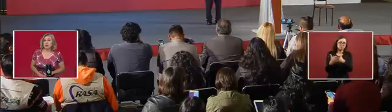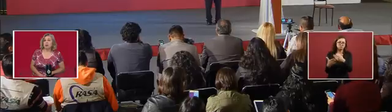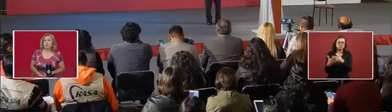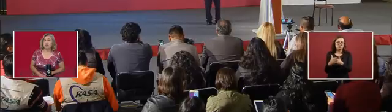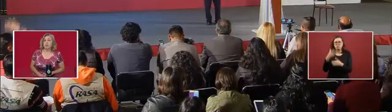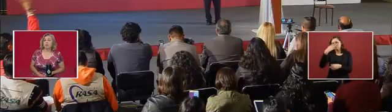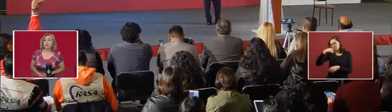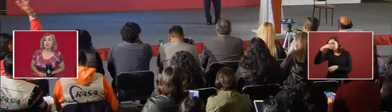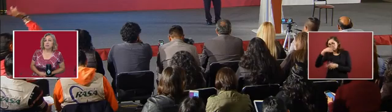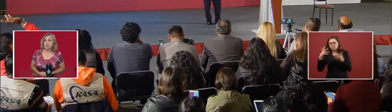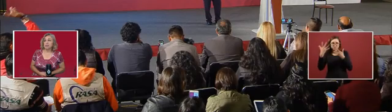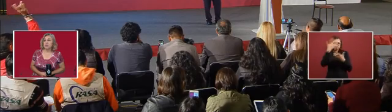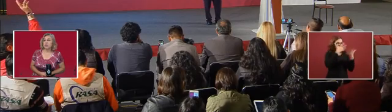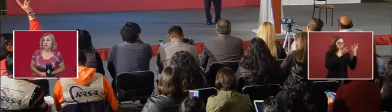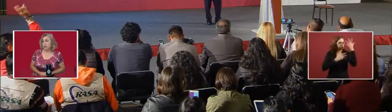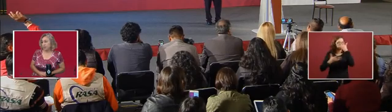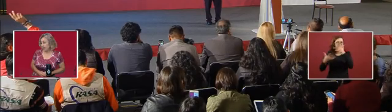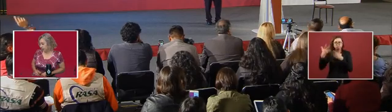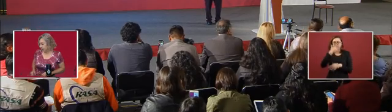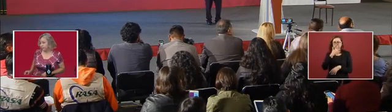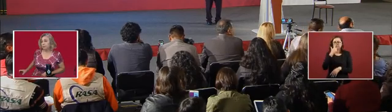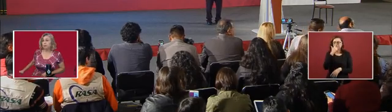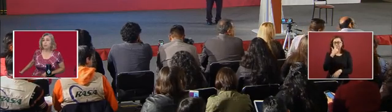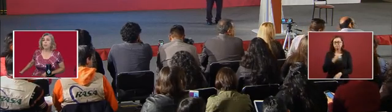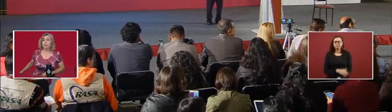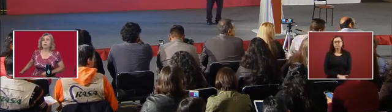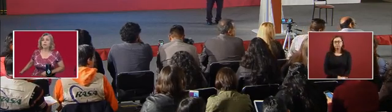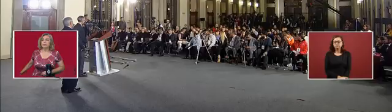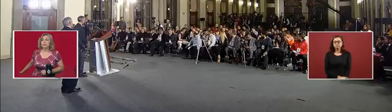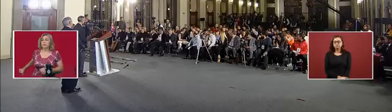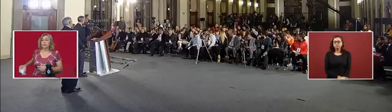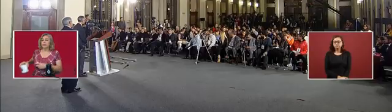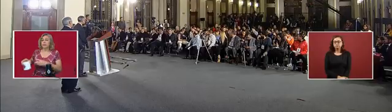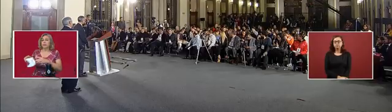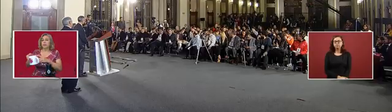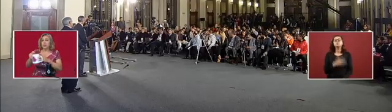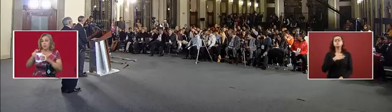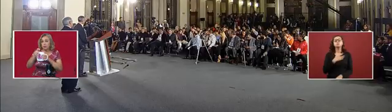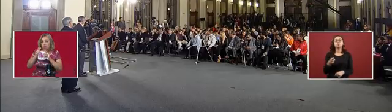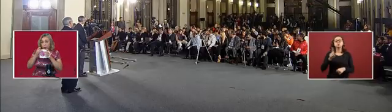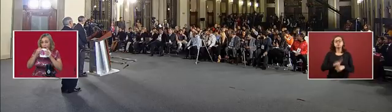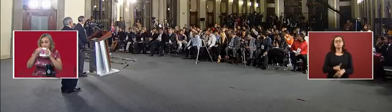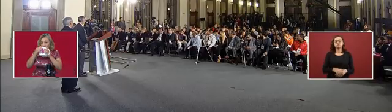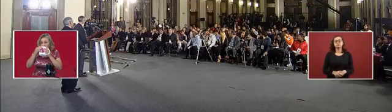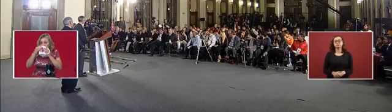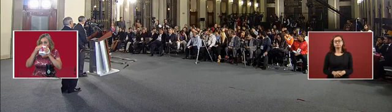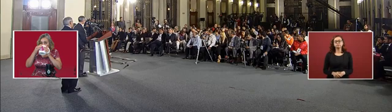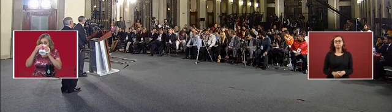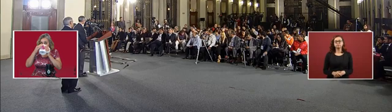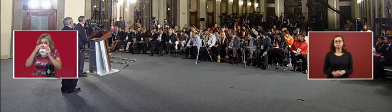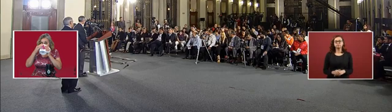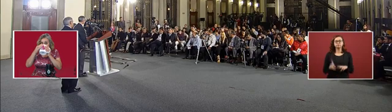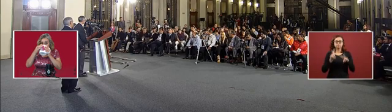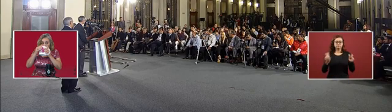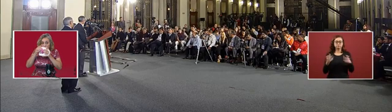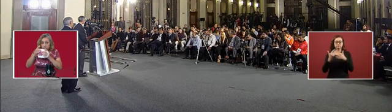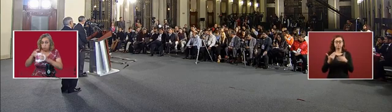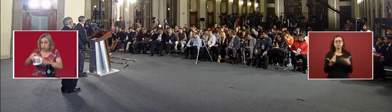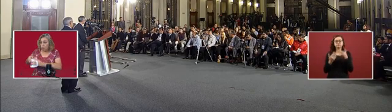continue talking about influenza because I don't want to confuse the situation with flu and